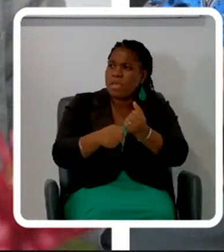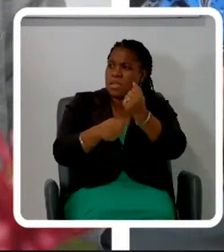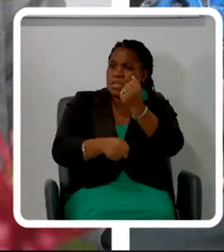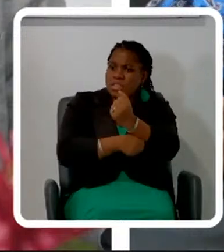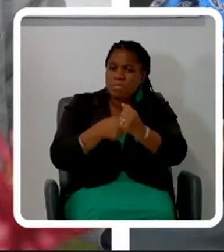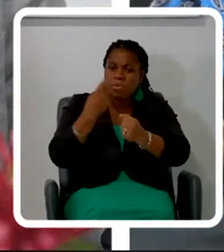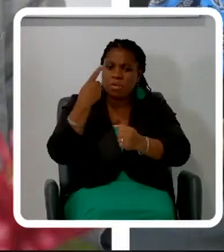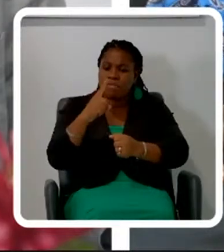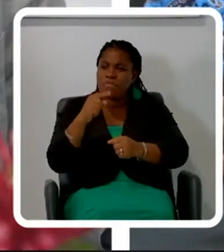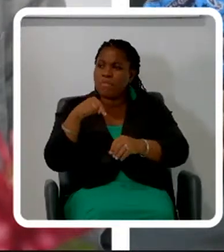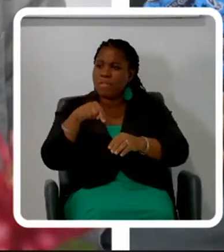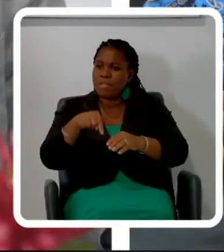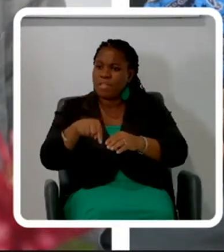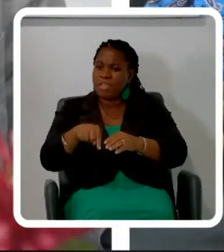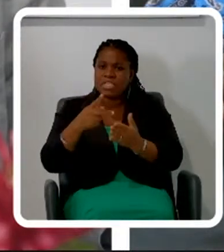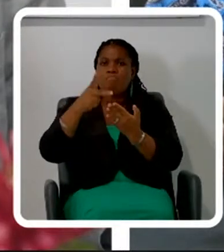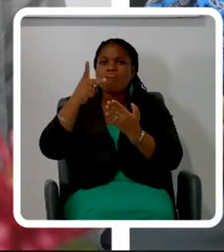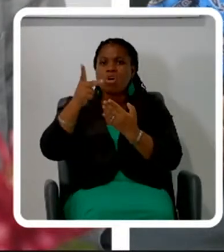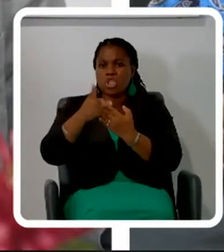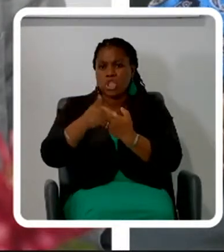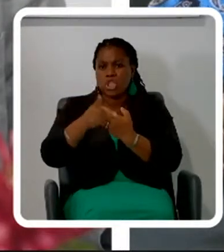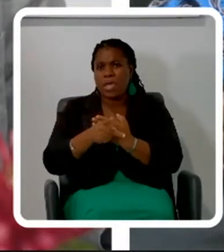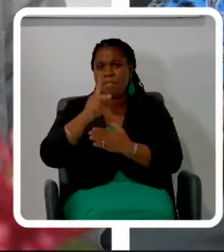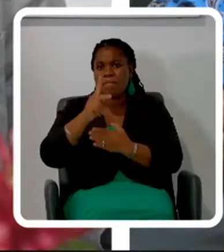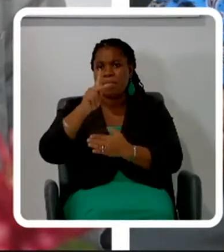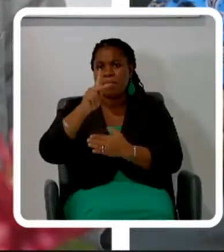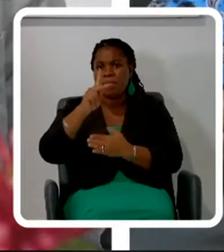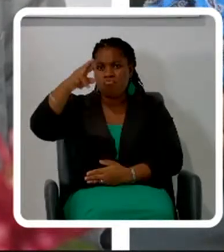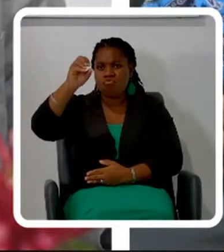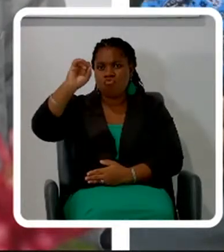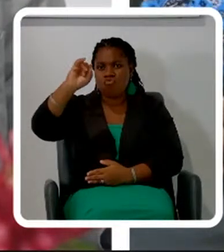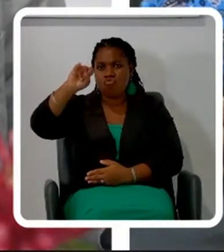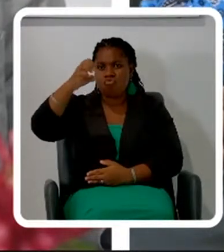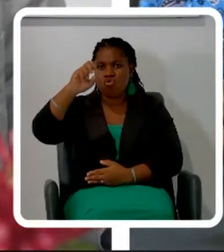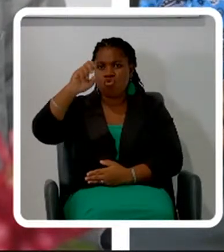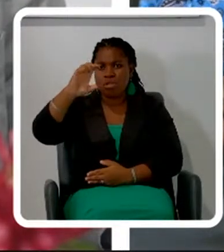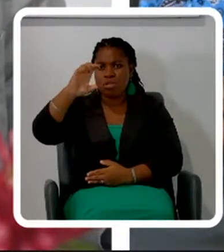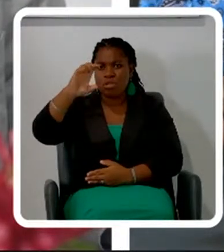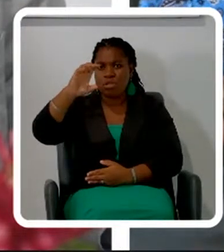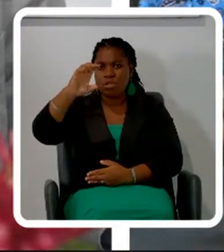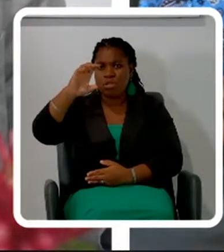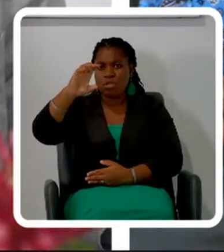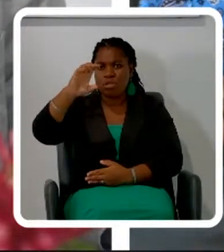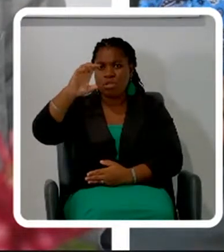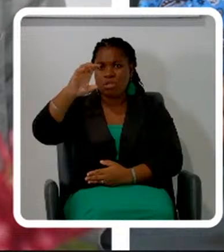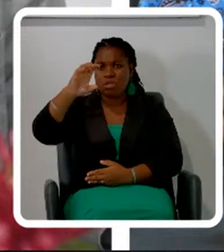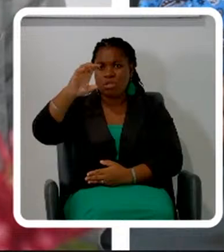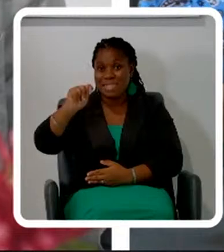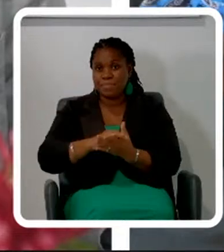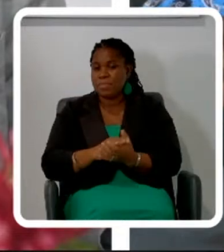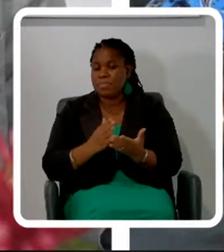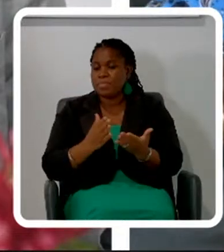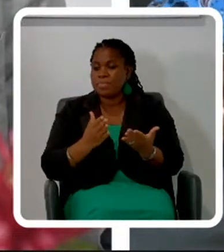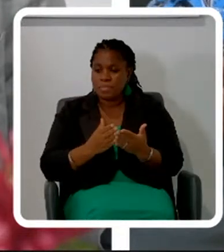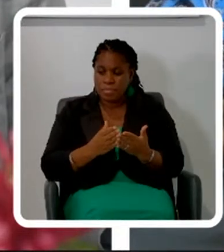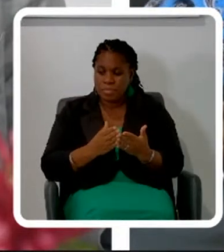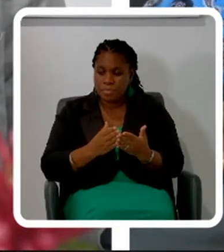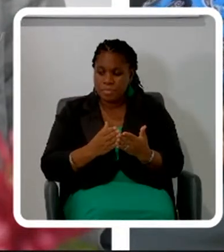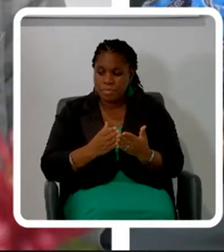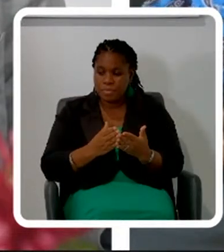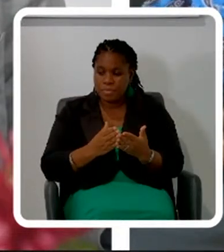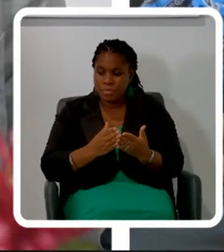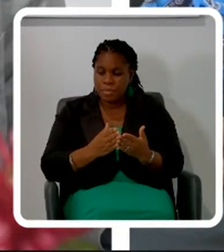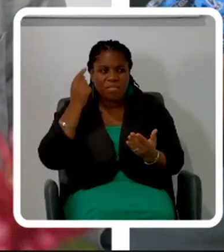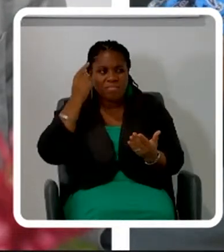project. Do you get a sense that oil producing